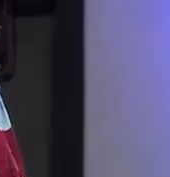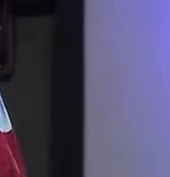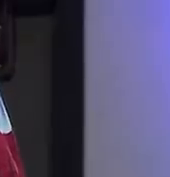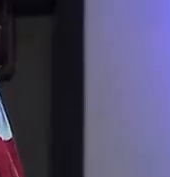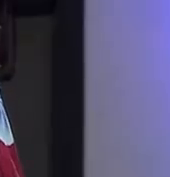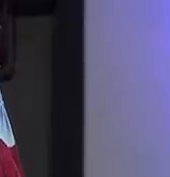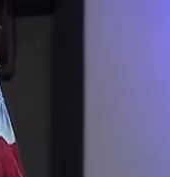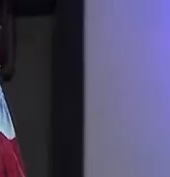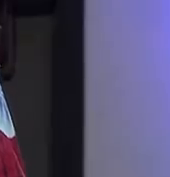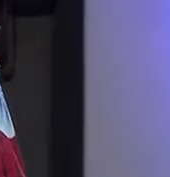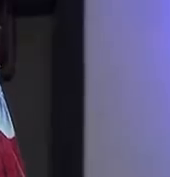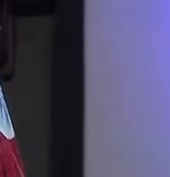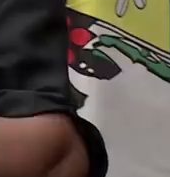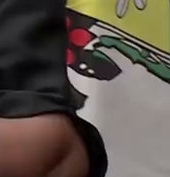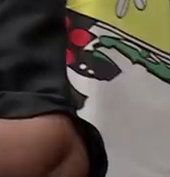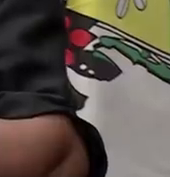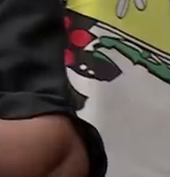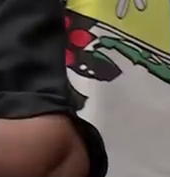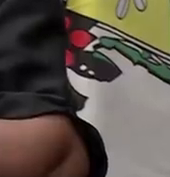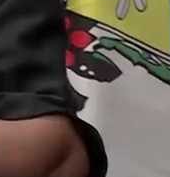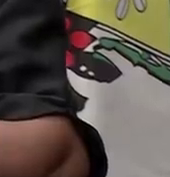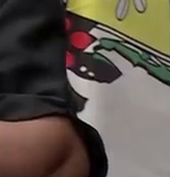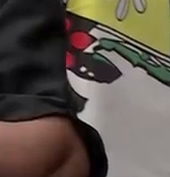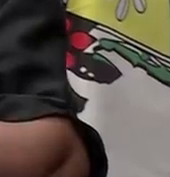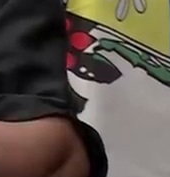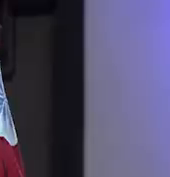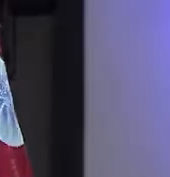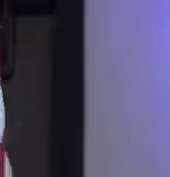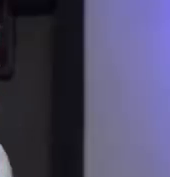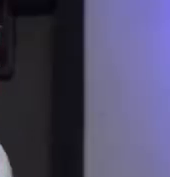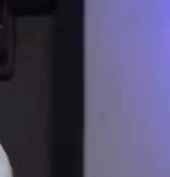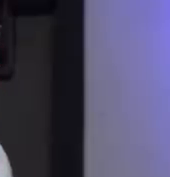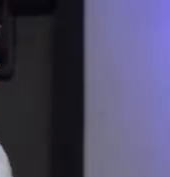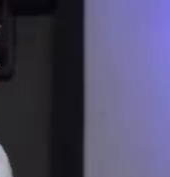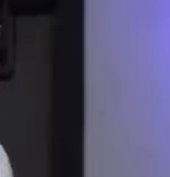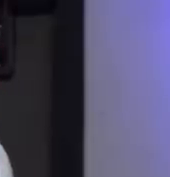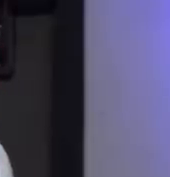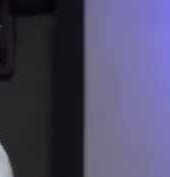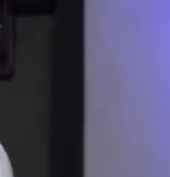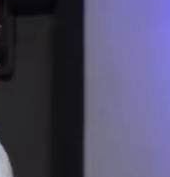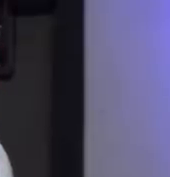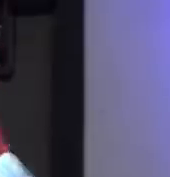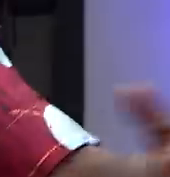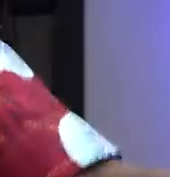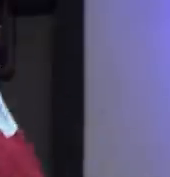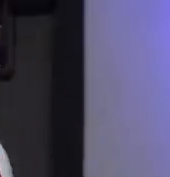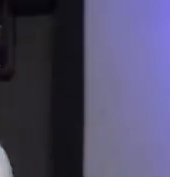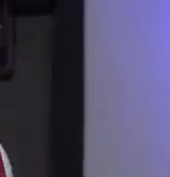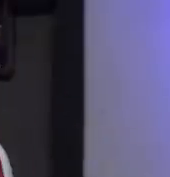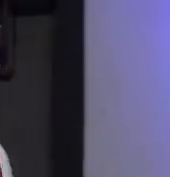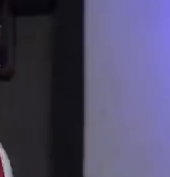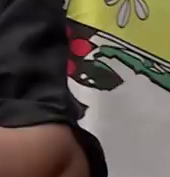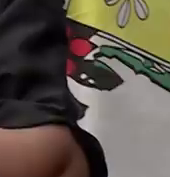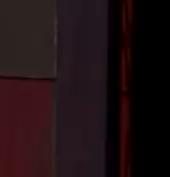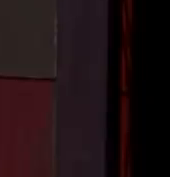Maria Adekunle, has served Anthony the 2-week notices required by law, but Anthony refuses to vacate his